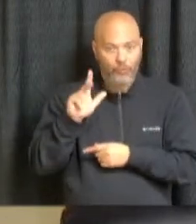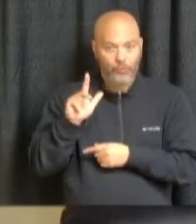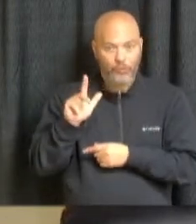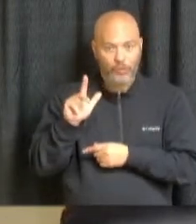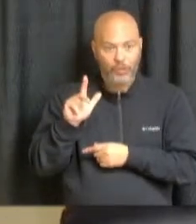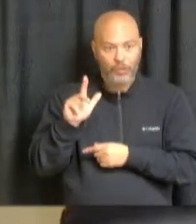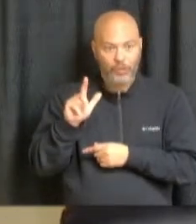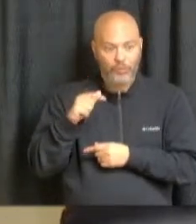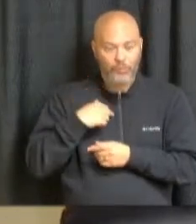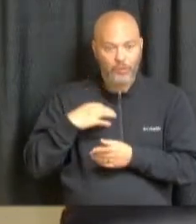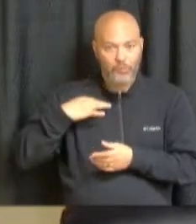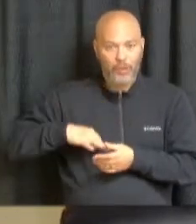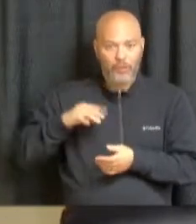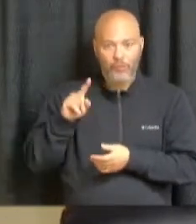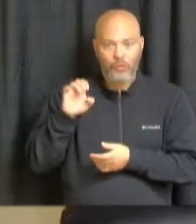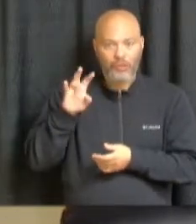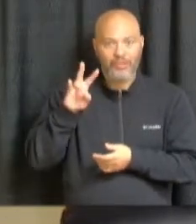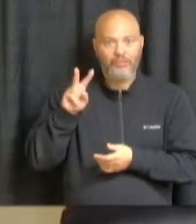FY23, we've made